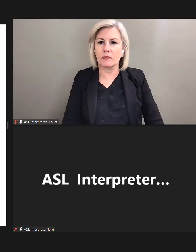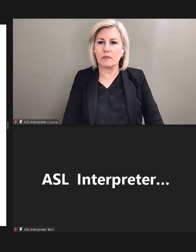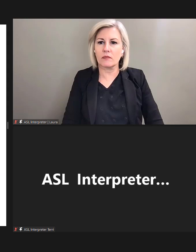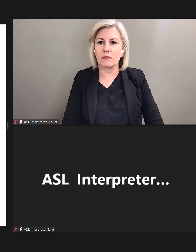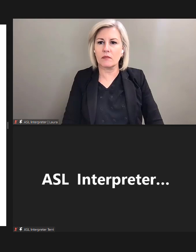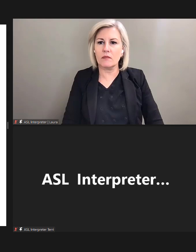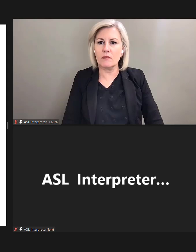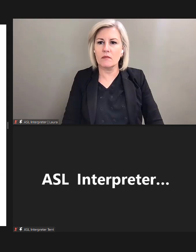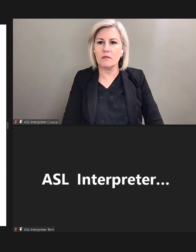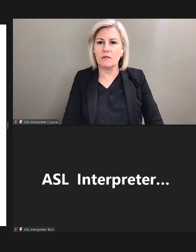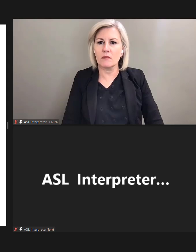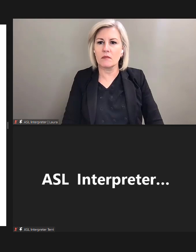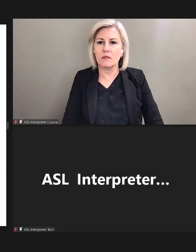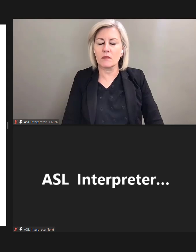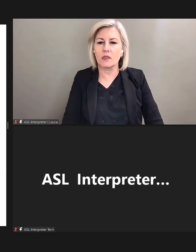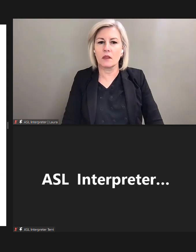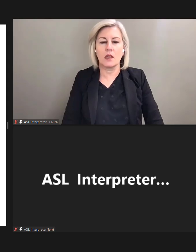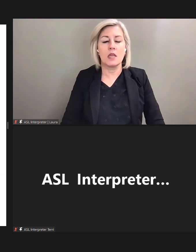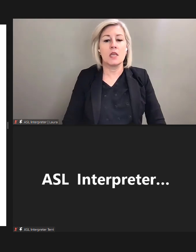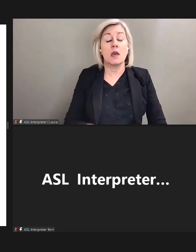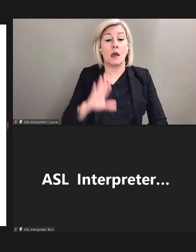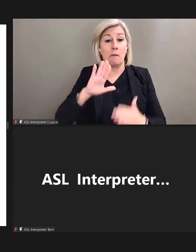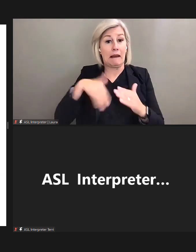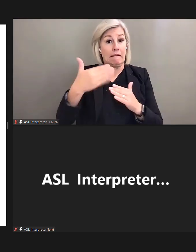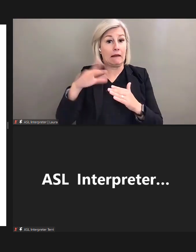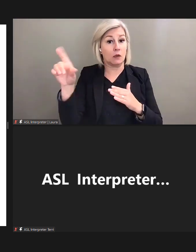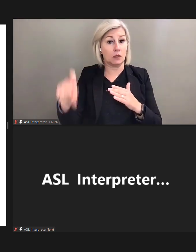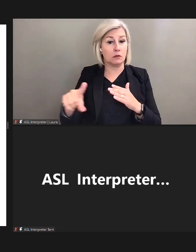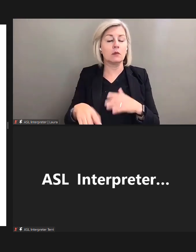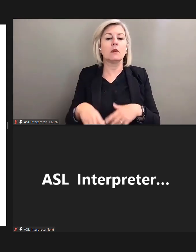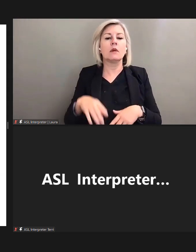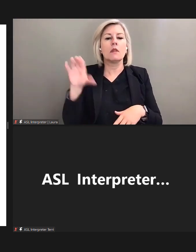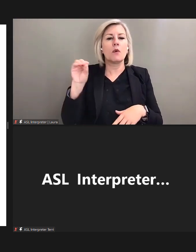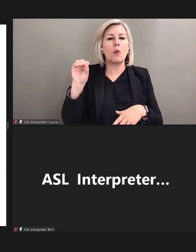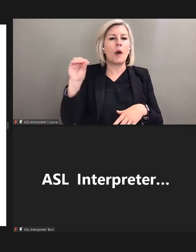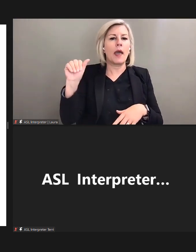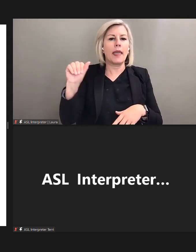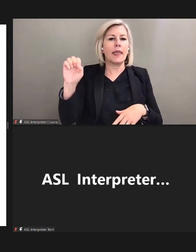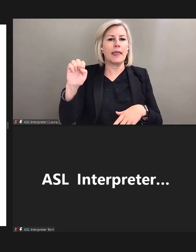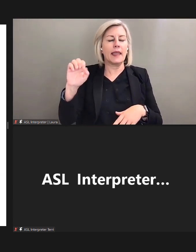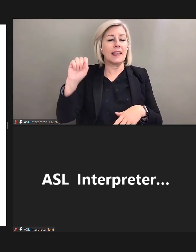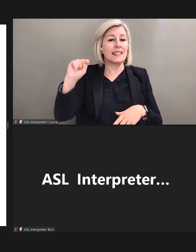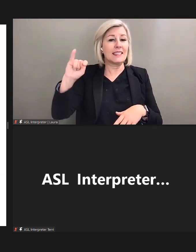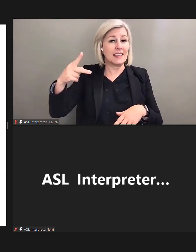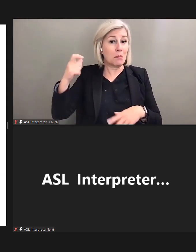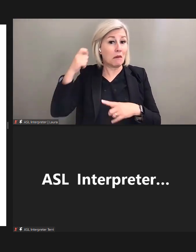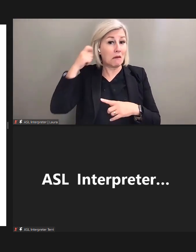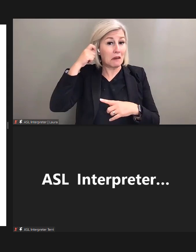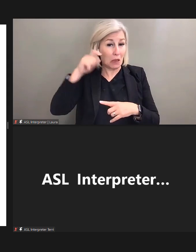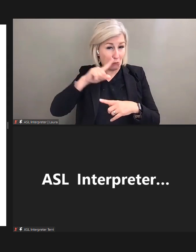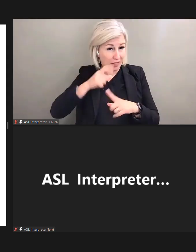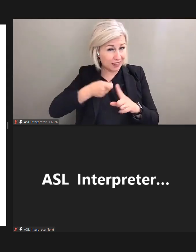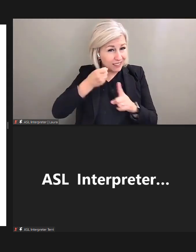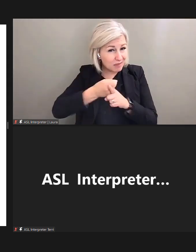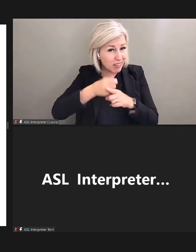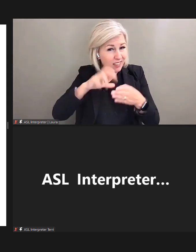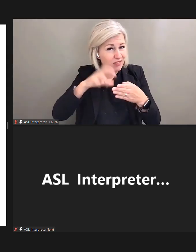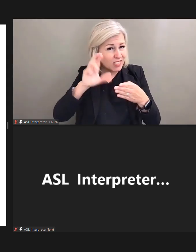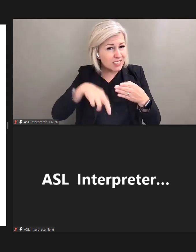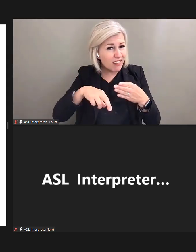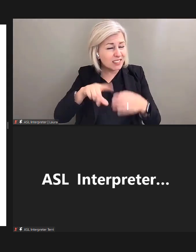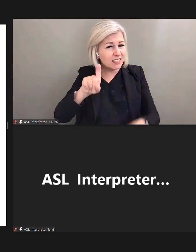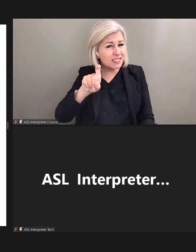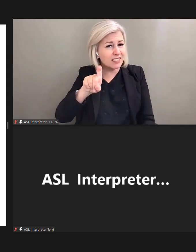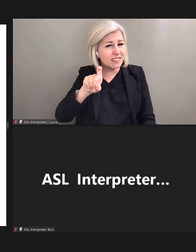Terry, this next question is, does holding the OAE ear tip in the ear really impact the results of the